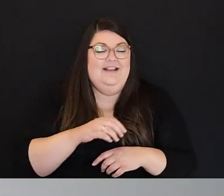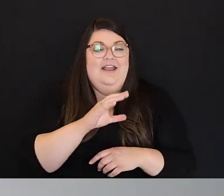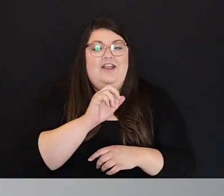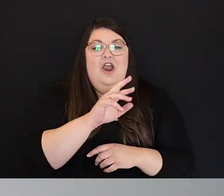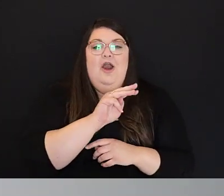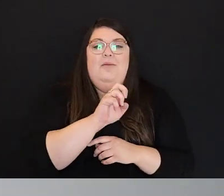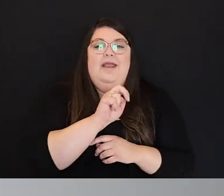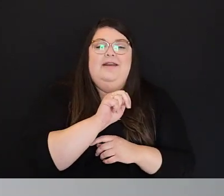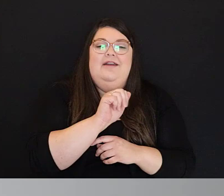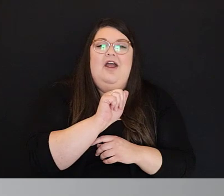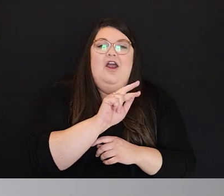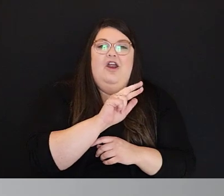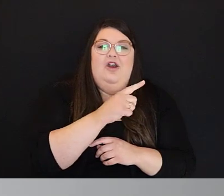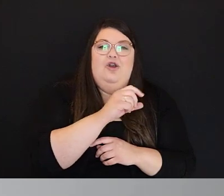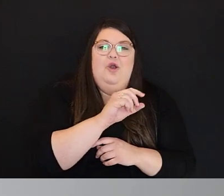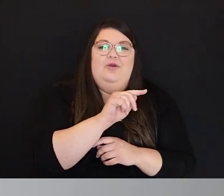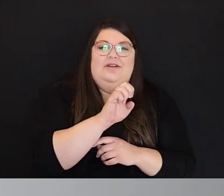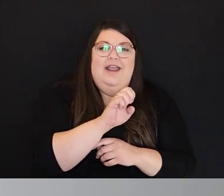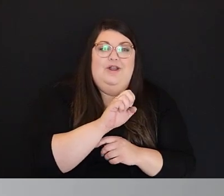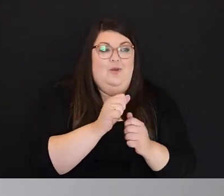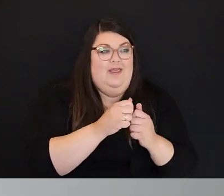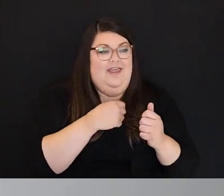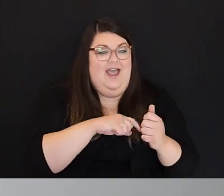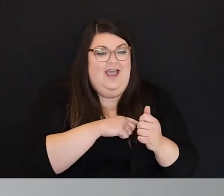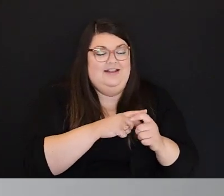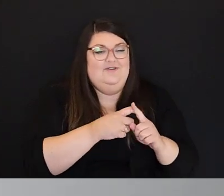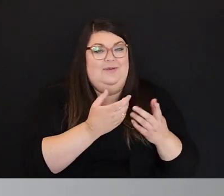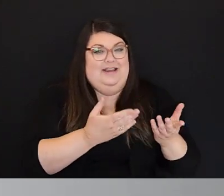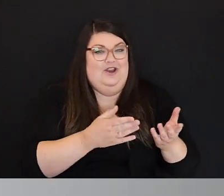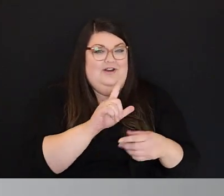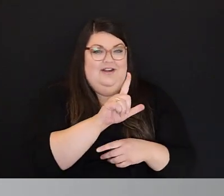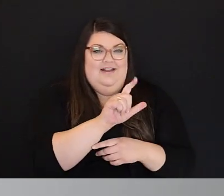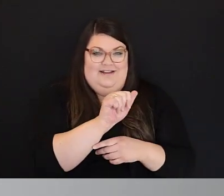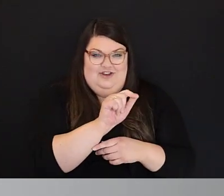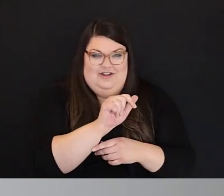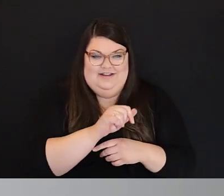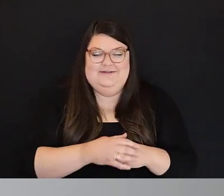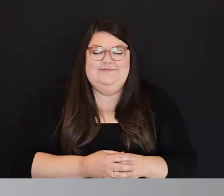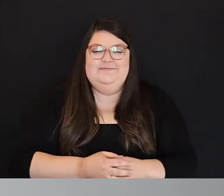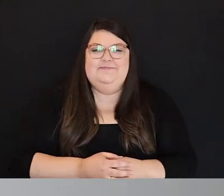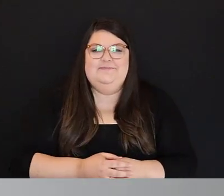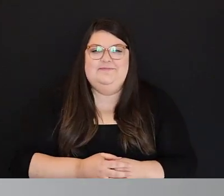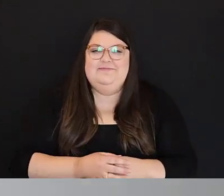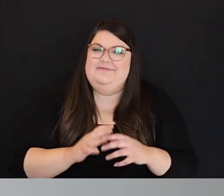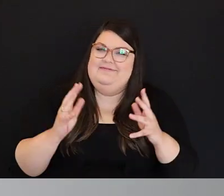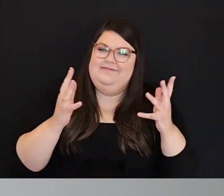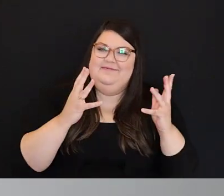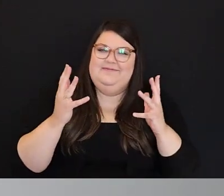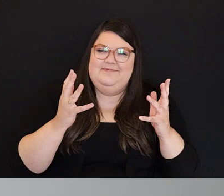Carmen Argote, who is with us here in Los Angeles.